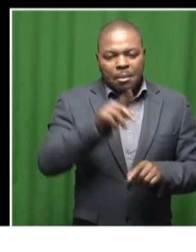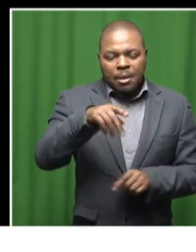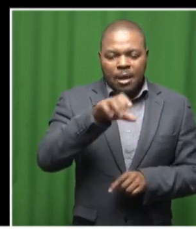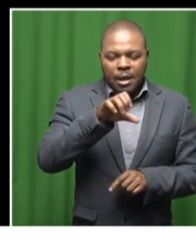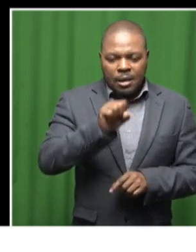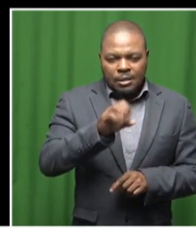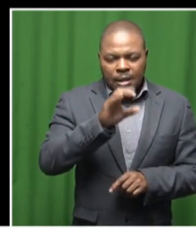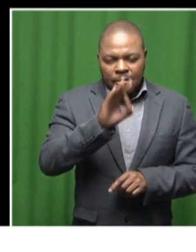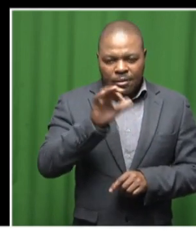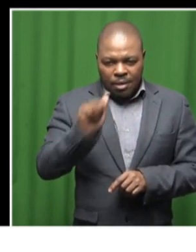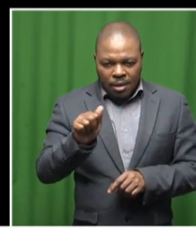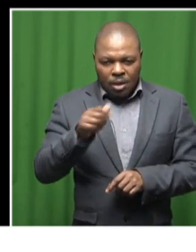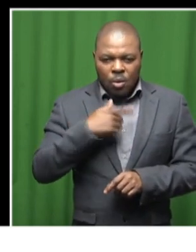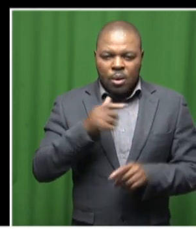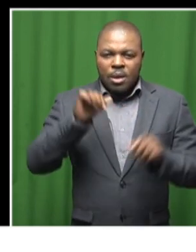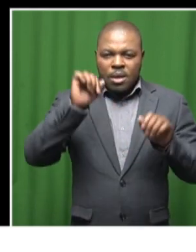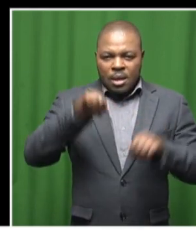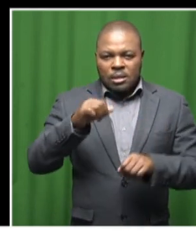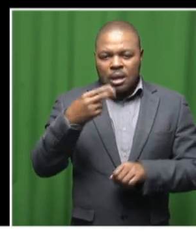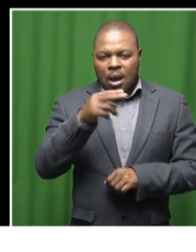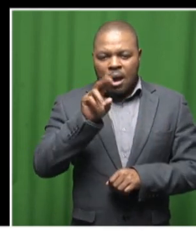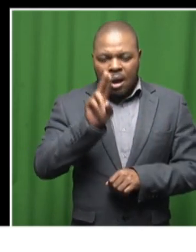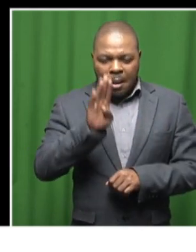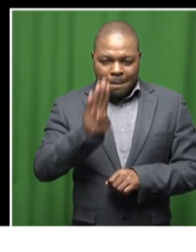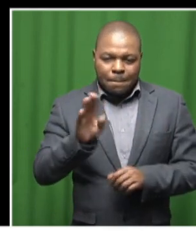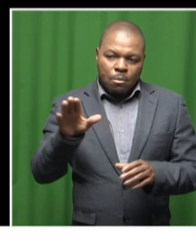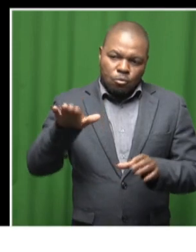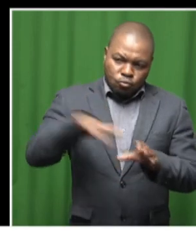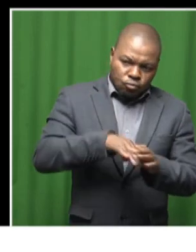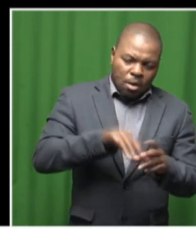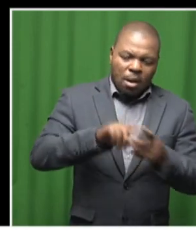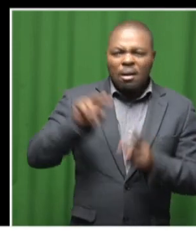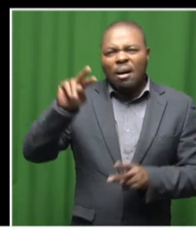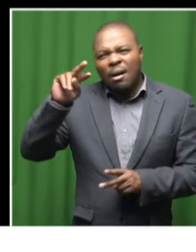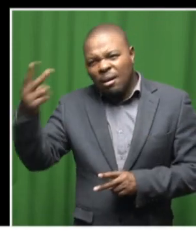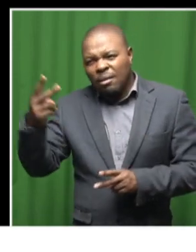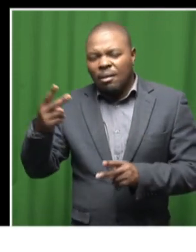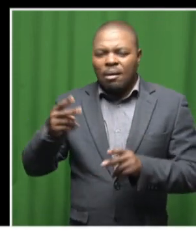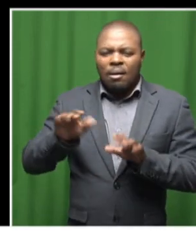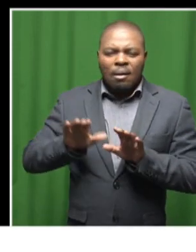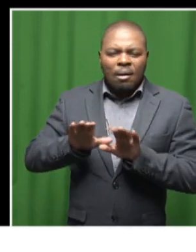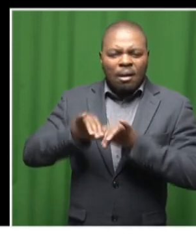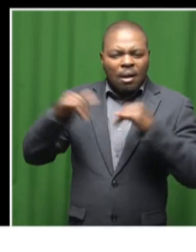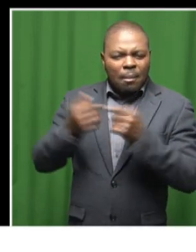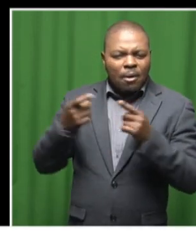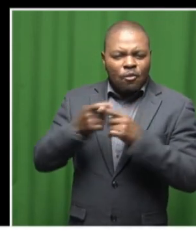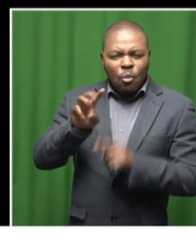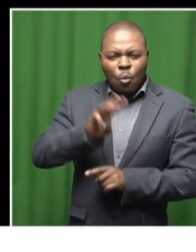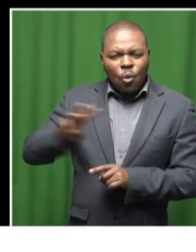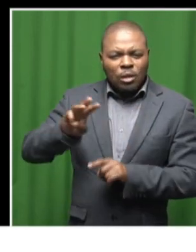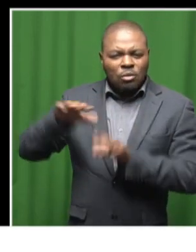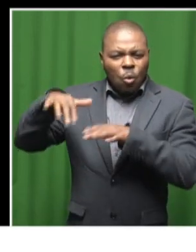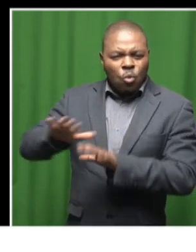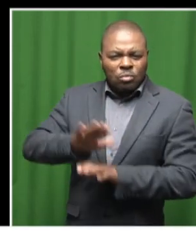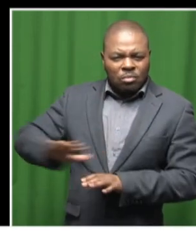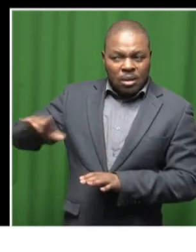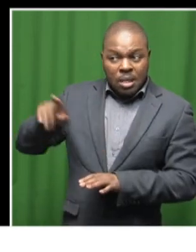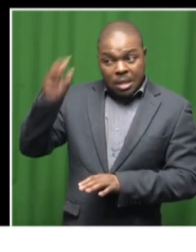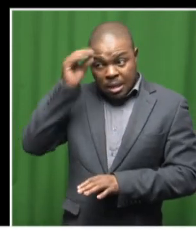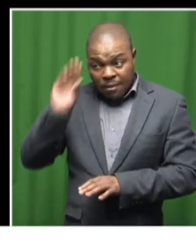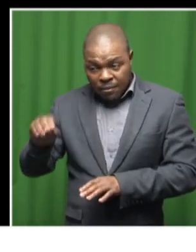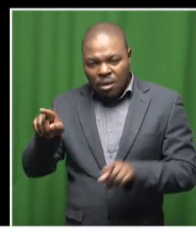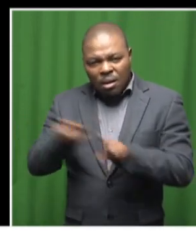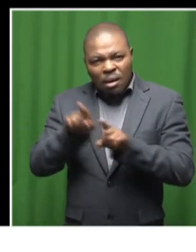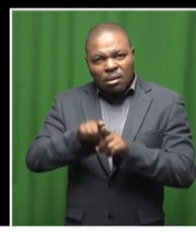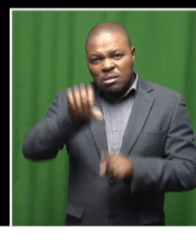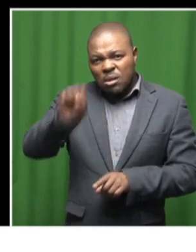we've brought in Yes Hub, and indeed other companies in the West Coast that are also interested, or even in the country,